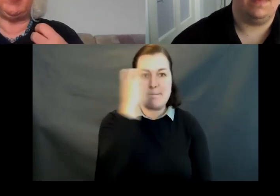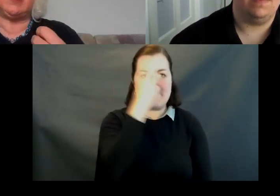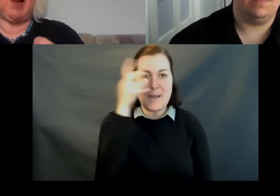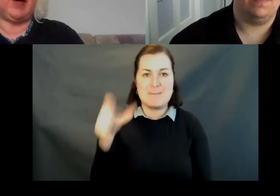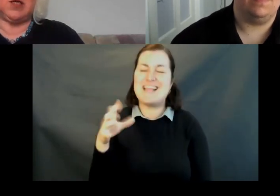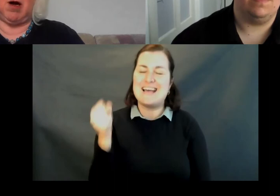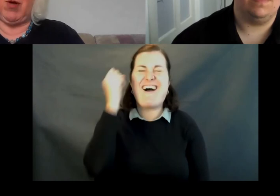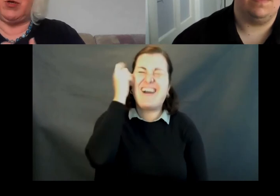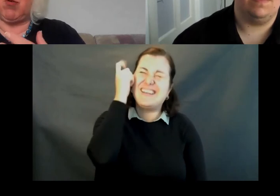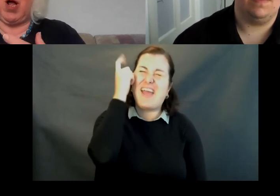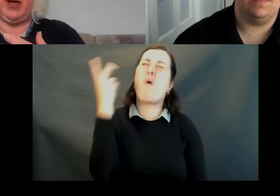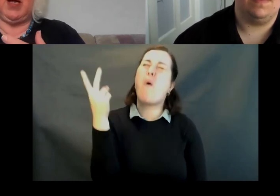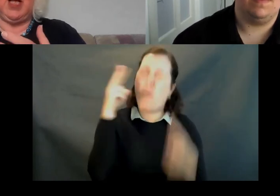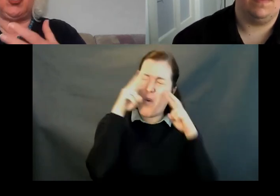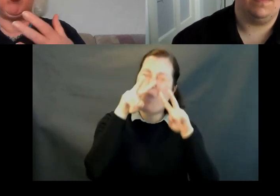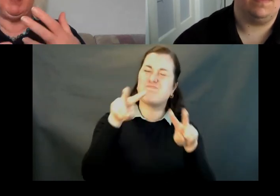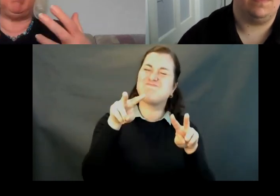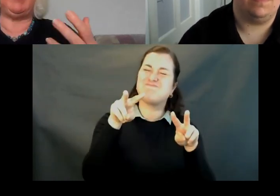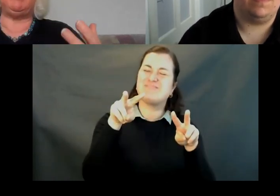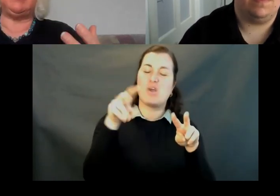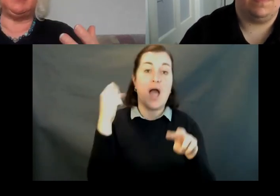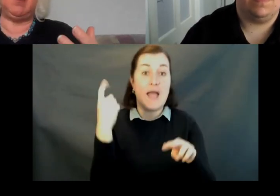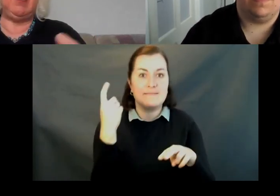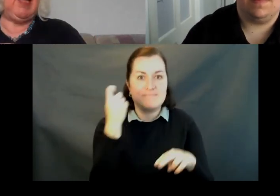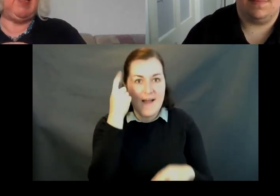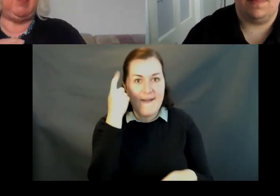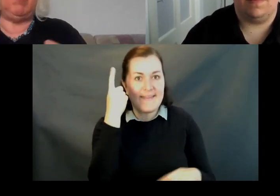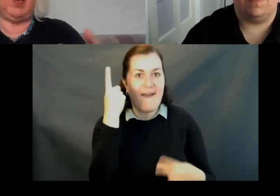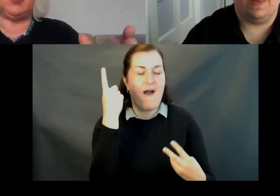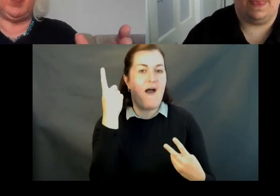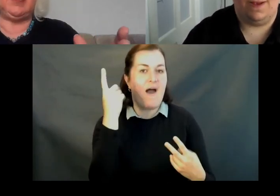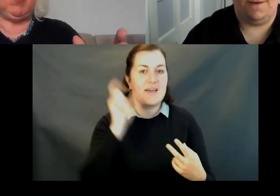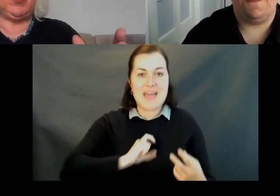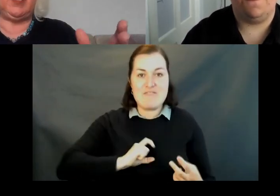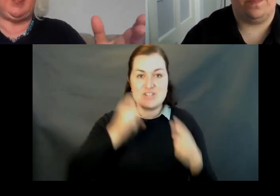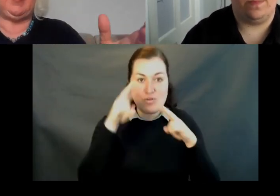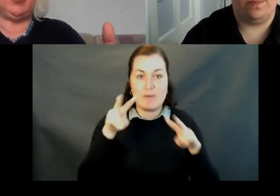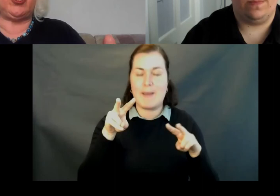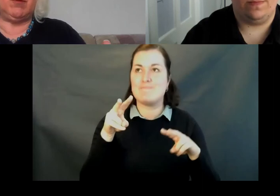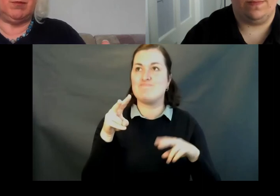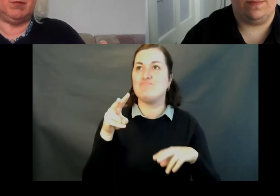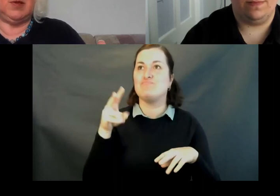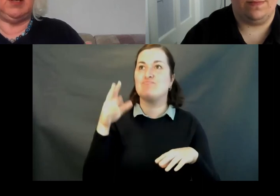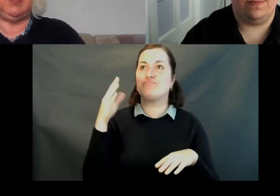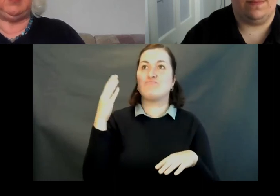idea who these characters are. If I'm describing a streetcar named Desire, last one I did was in a